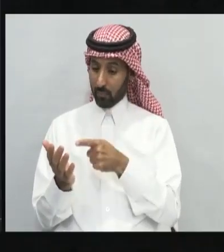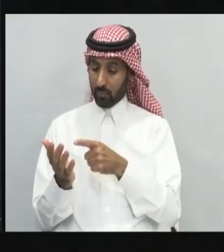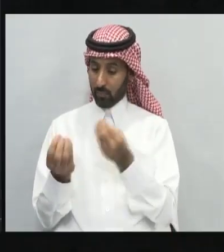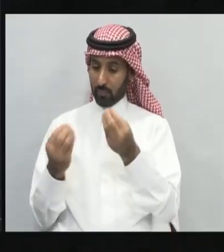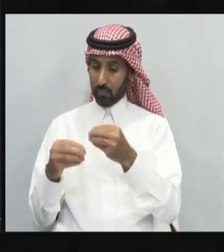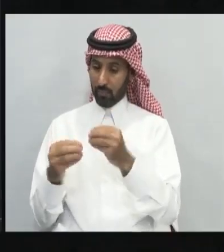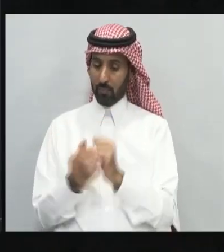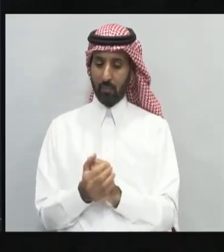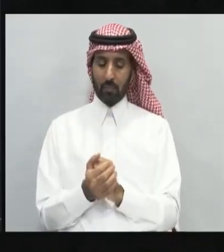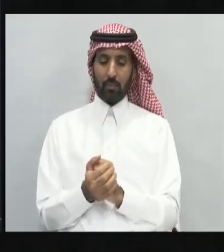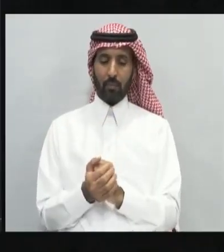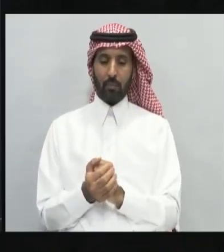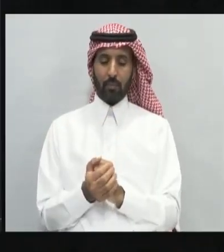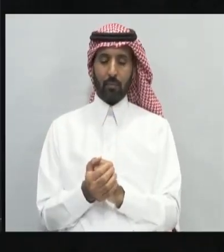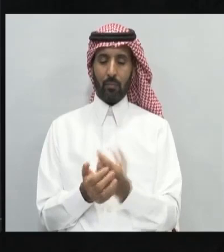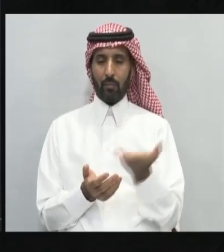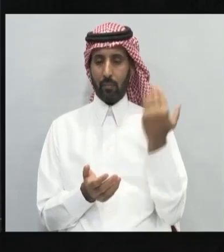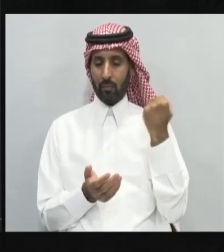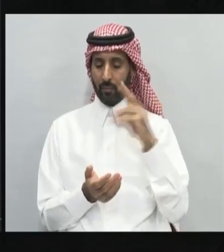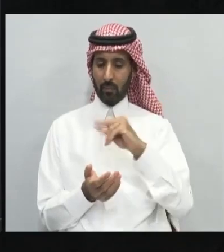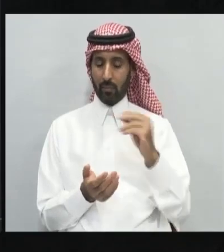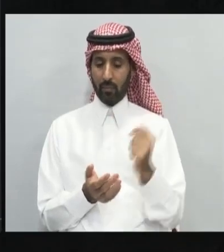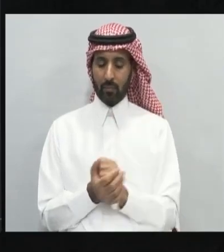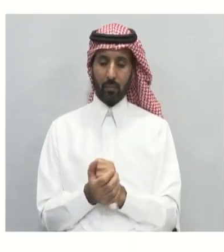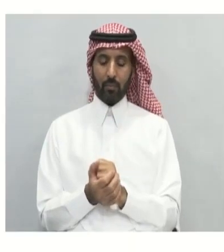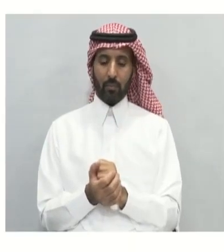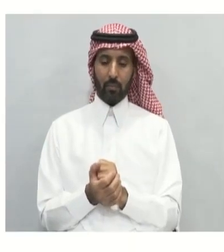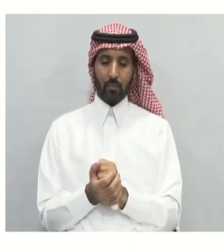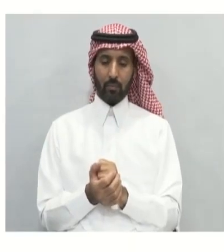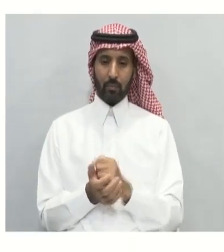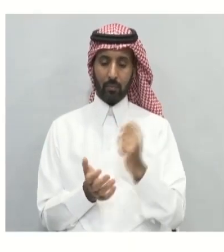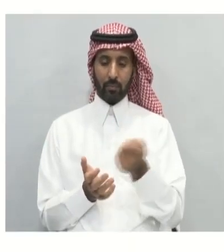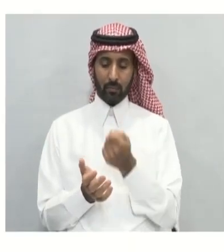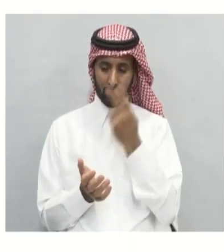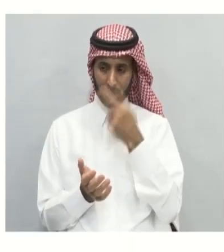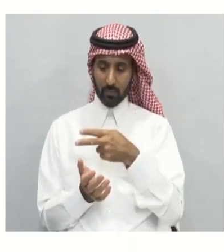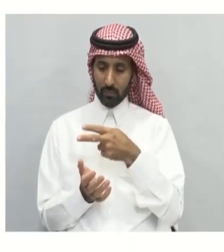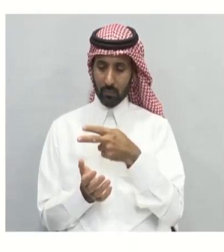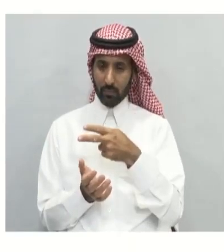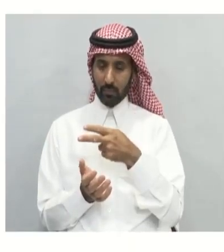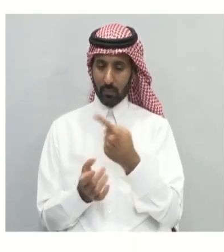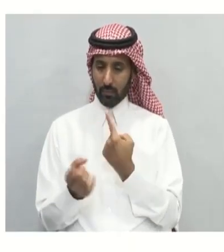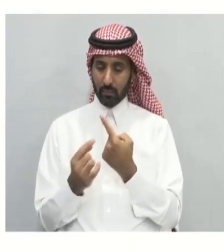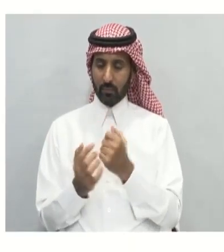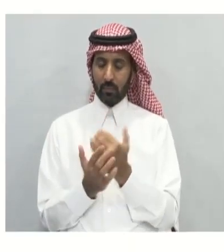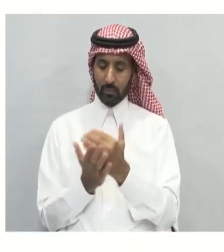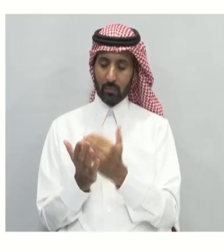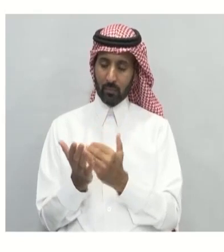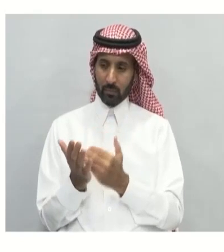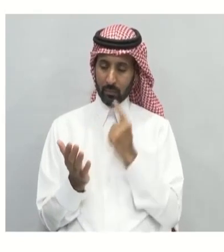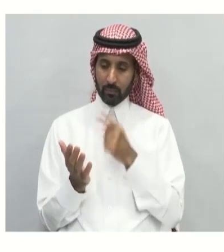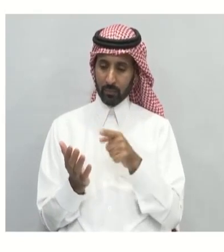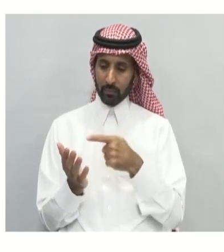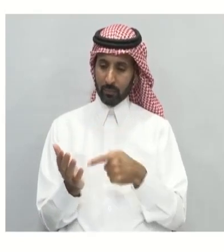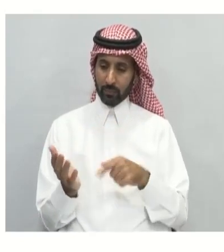edit just like the way that we have done in a minute. Your writing, check it out again as this one, and make sure that you